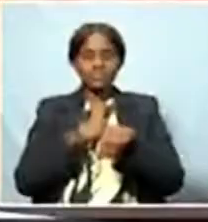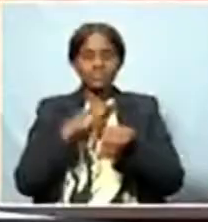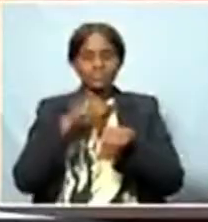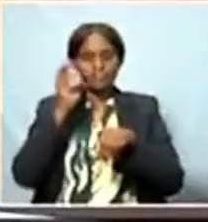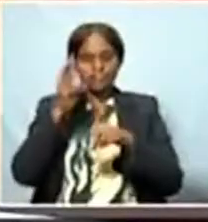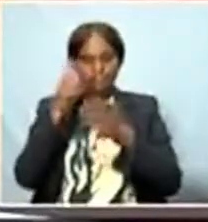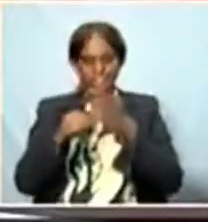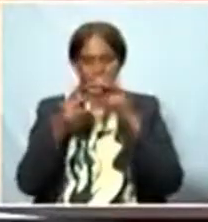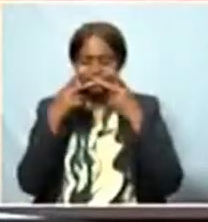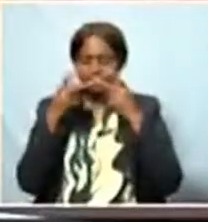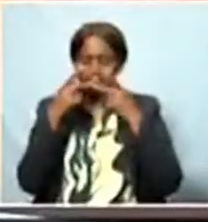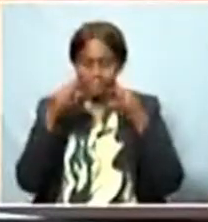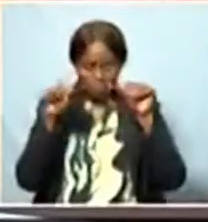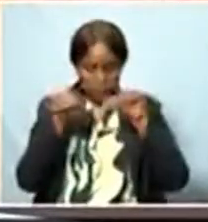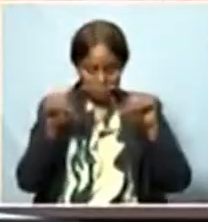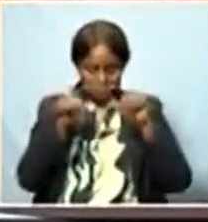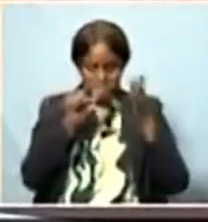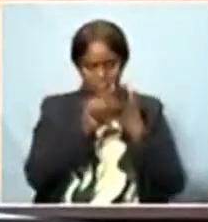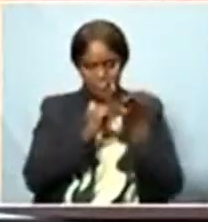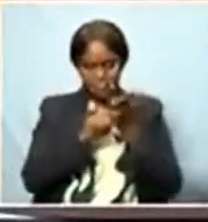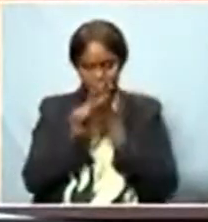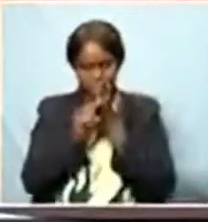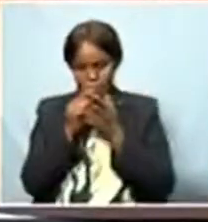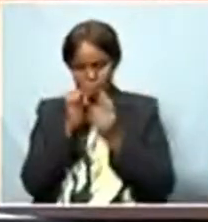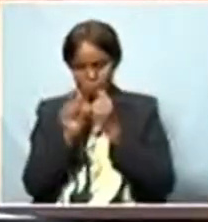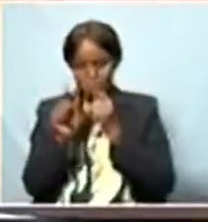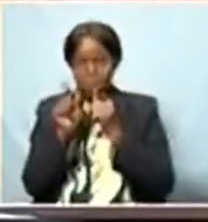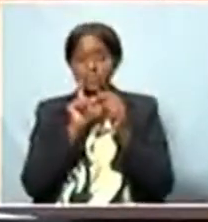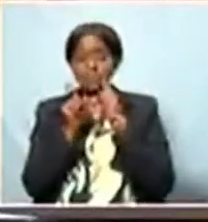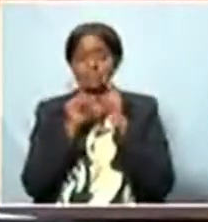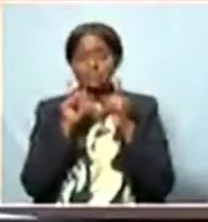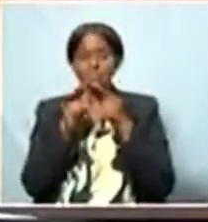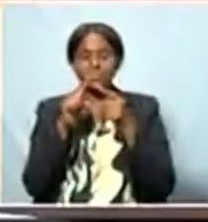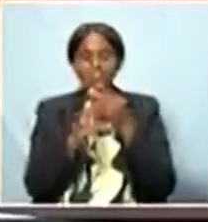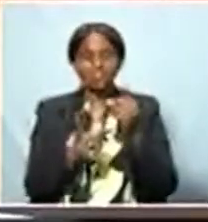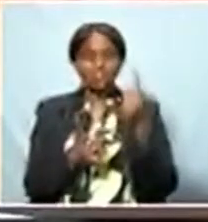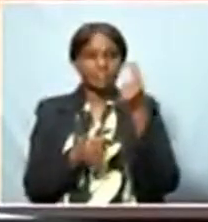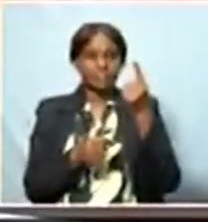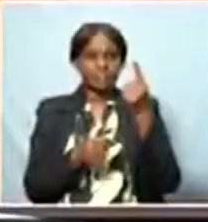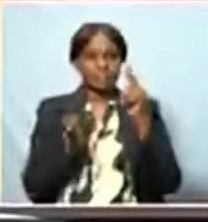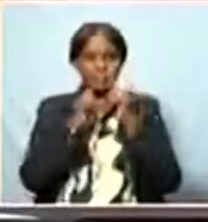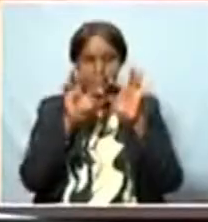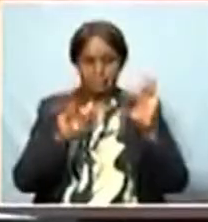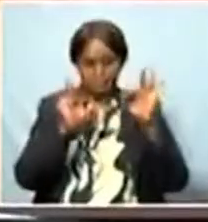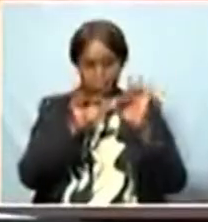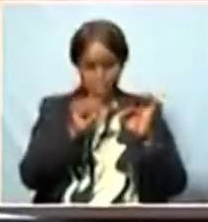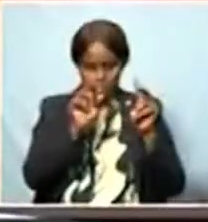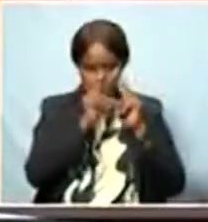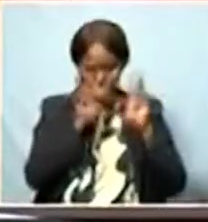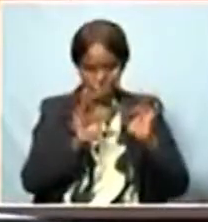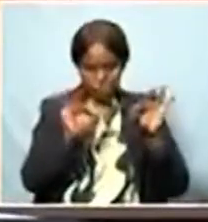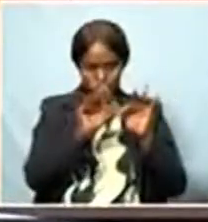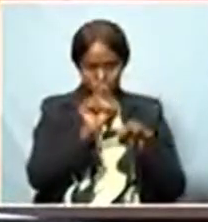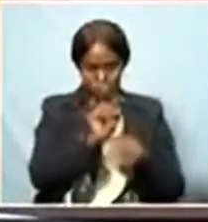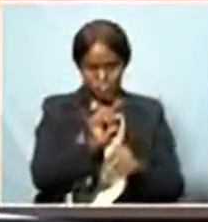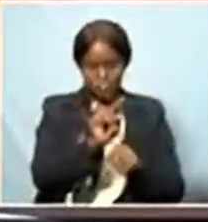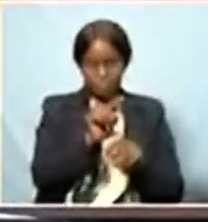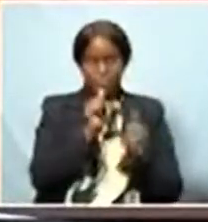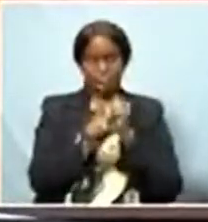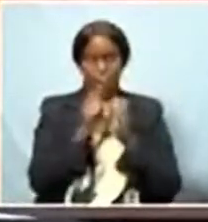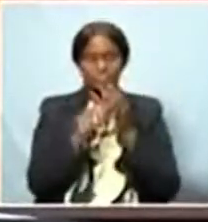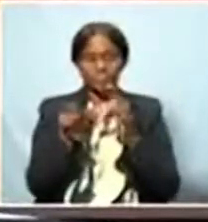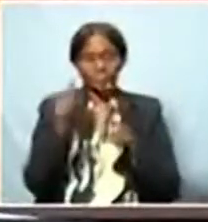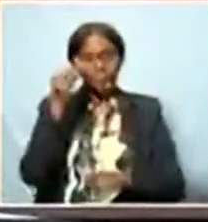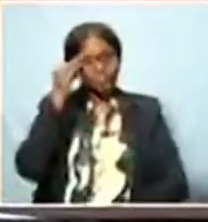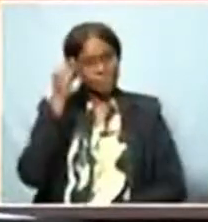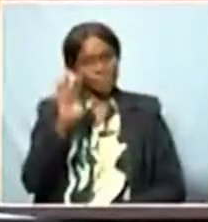be the Public Audit Act, because it speaks to one extremely important fundamental, that is